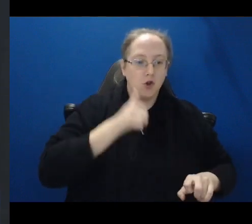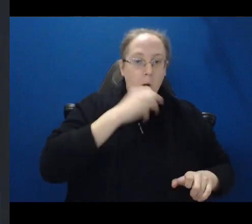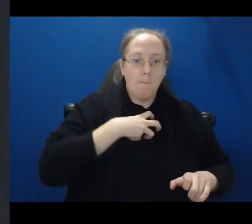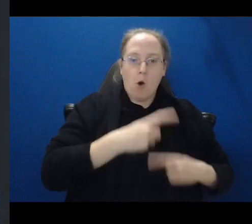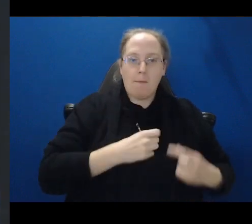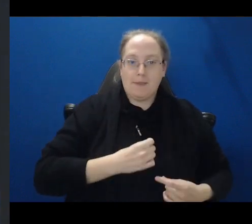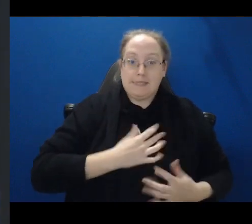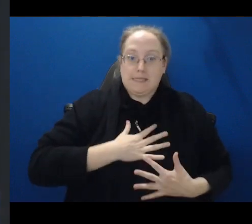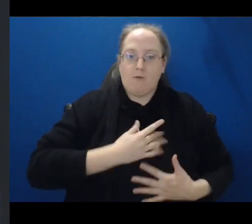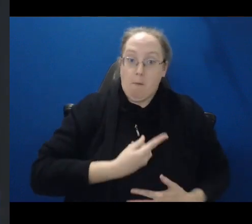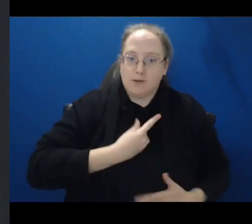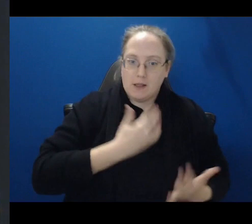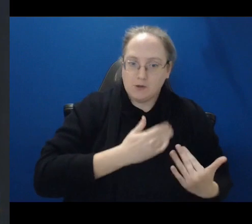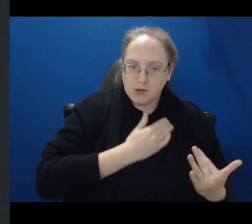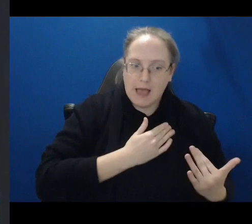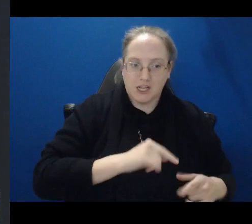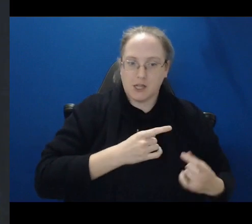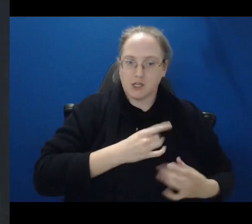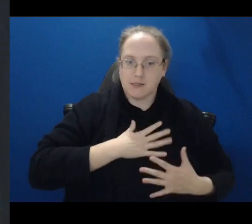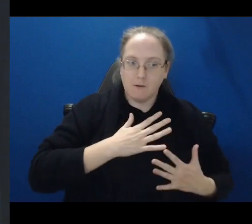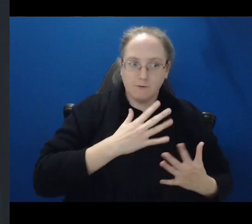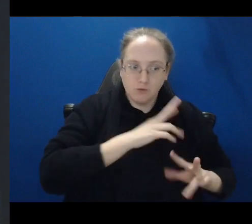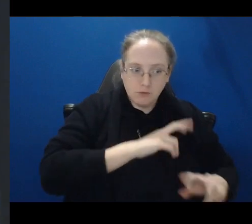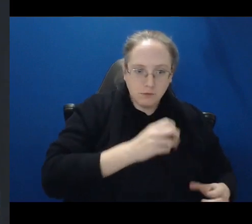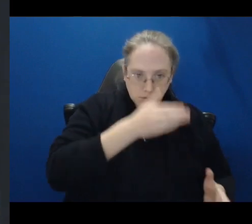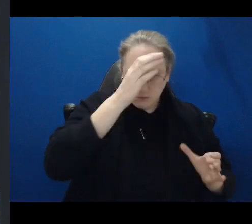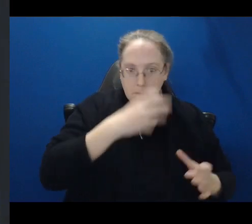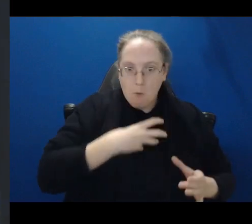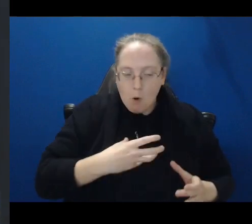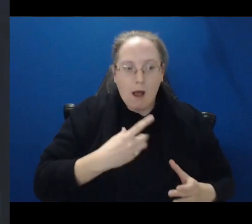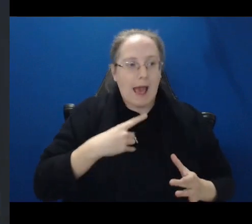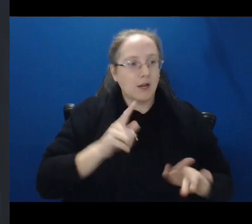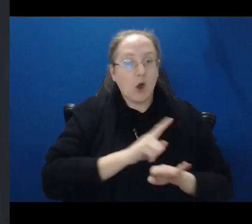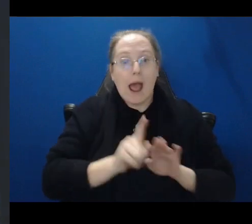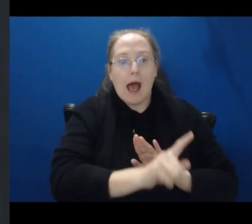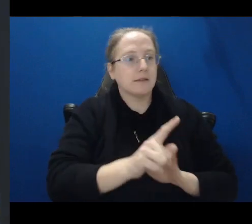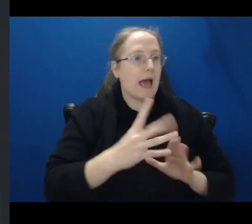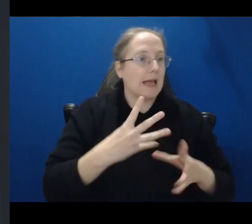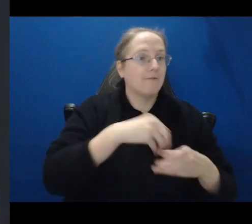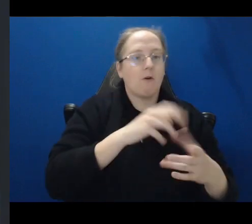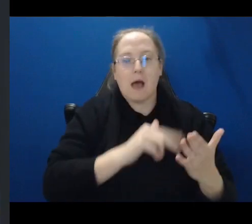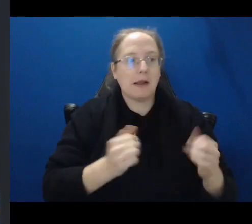challenge everybody else, and also go out and get involved with art, make work, have fun.